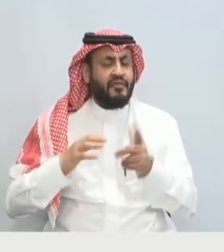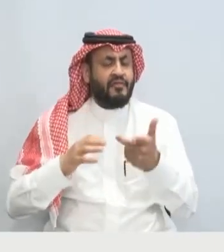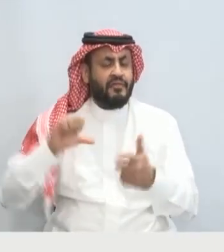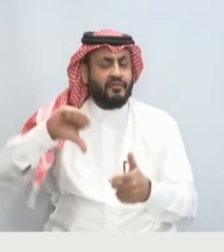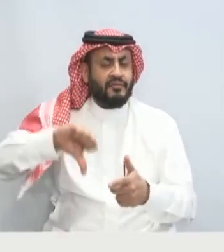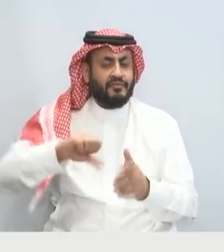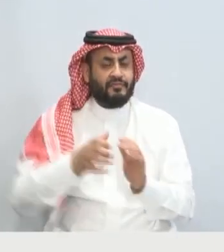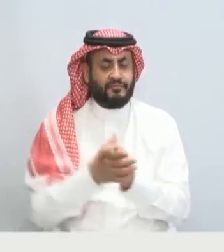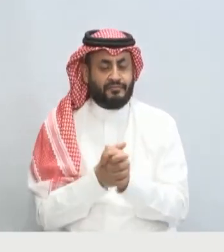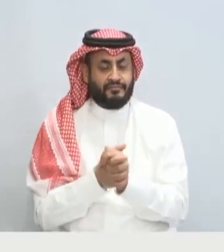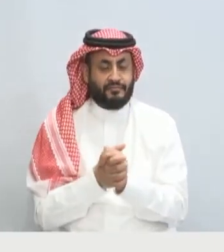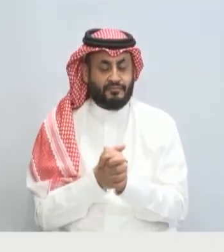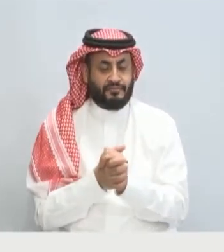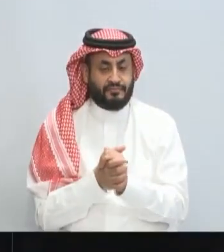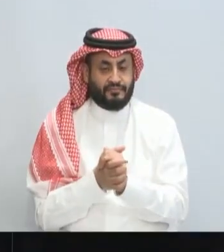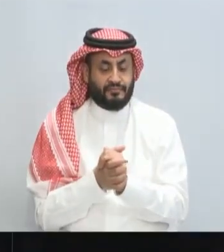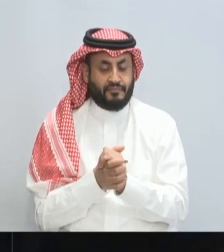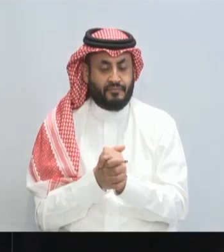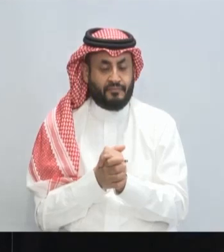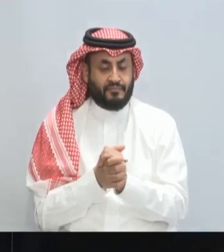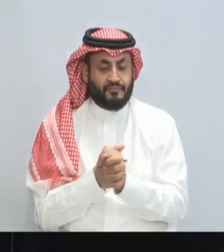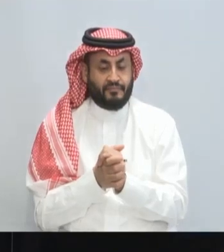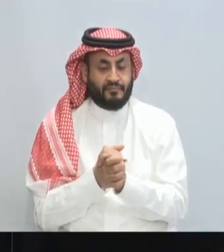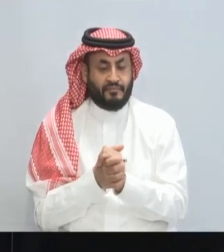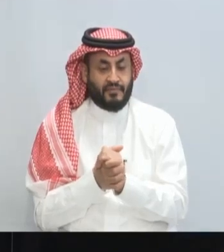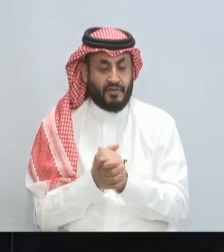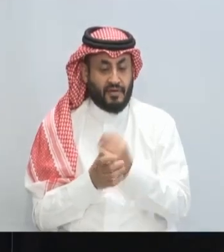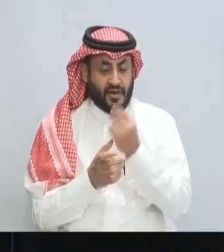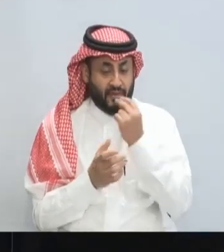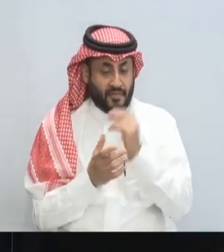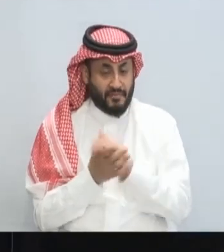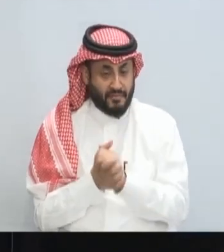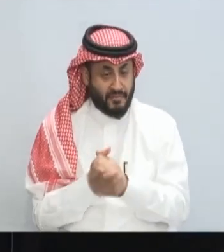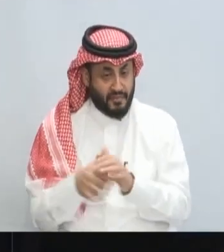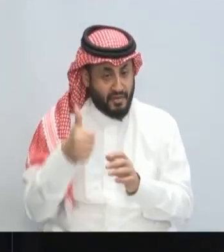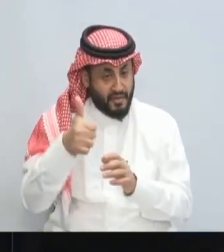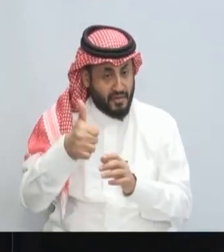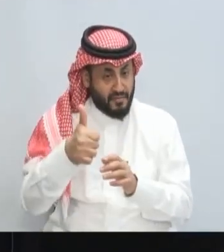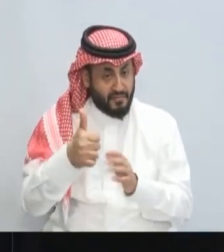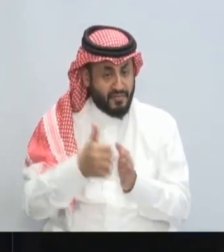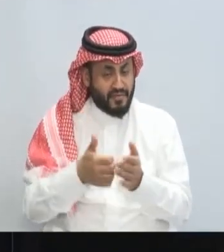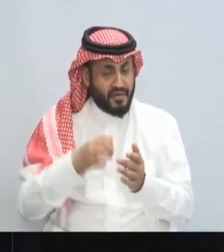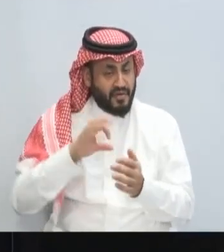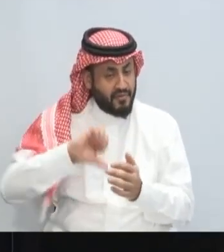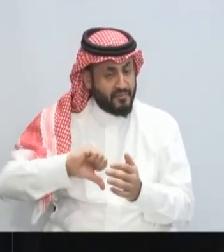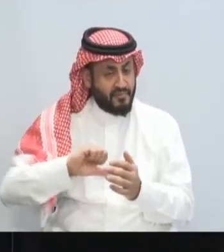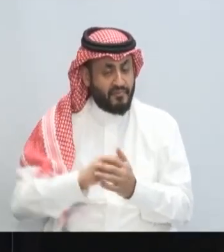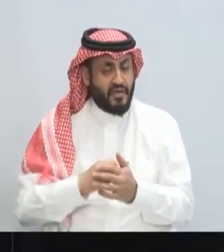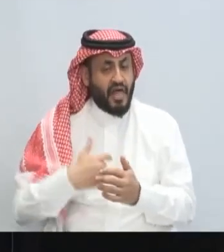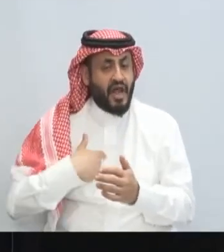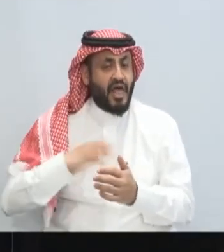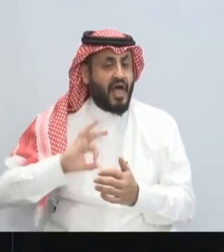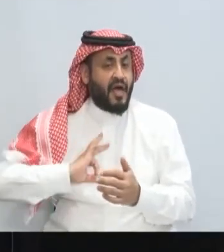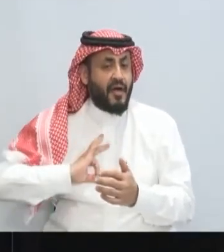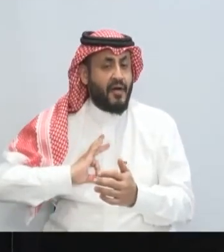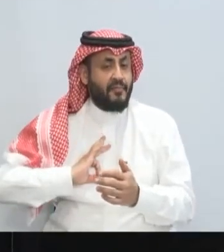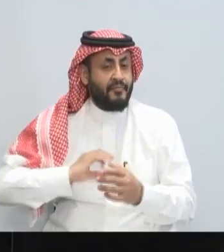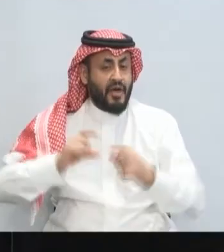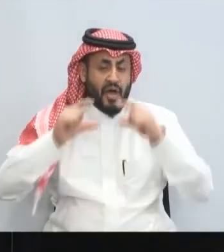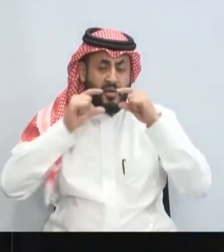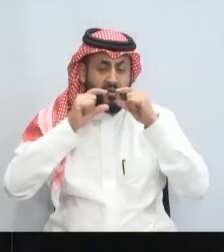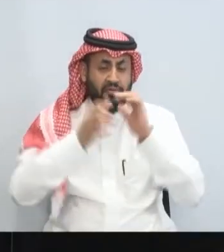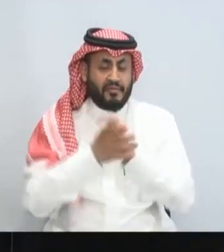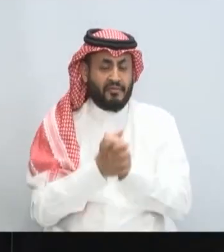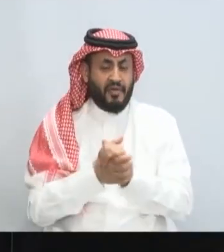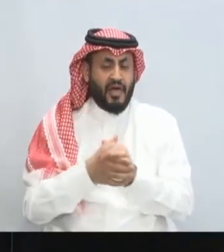like. Remember when we talk about food and when we say, I like carrots. I don't